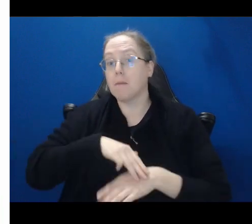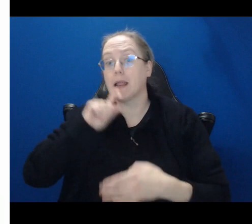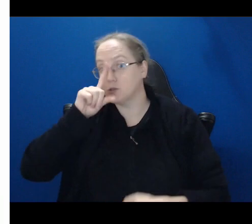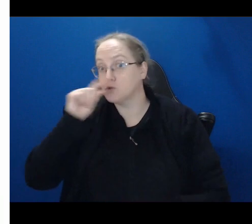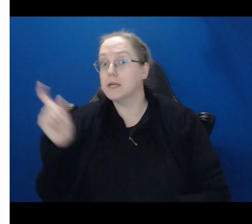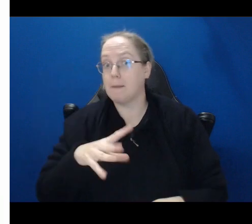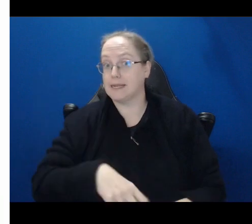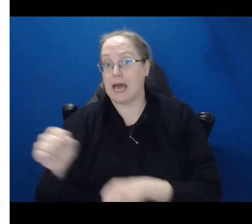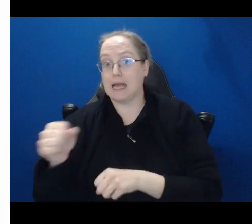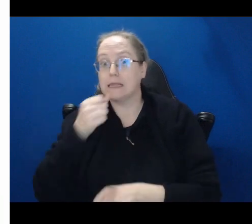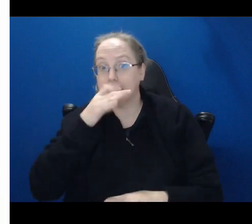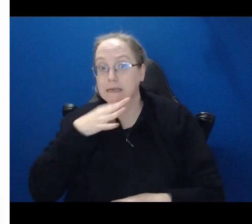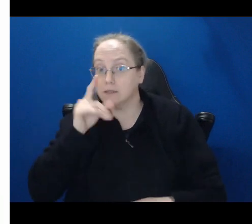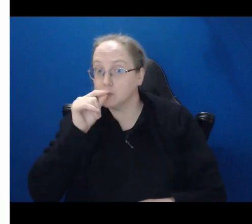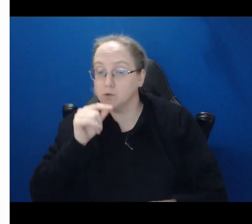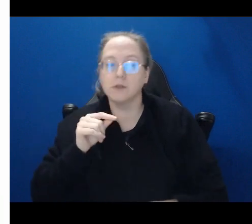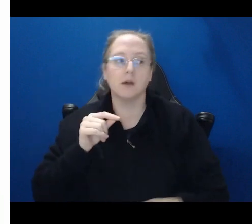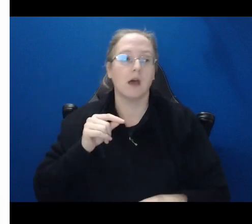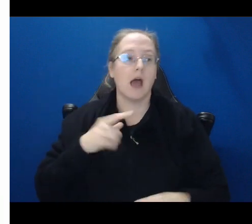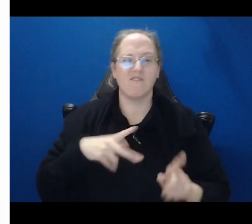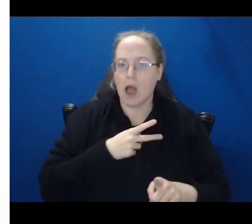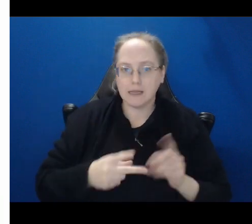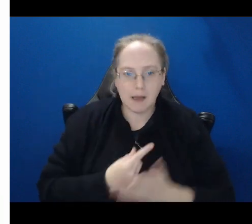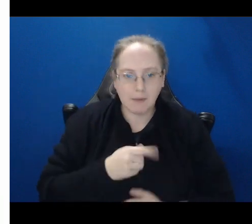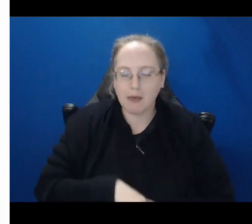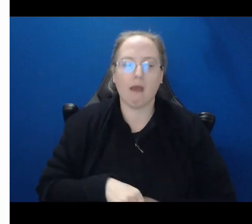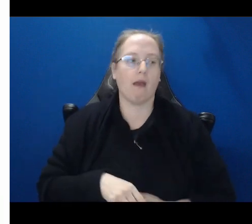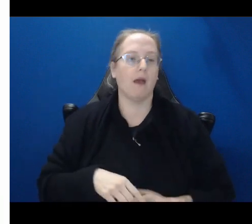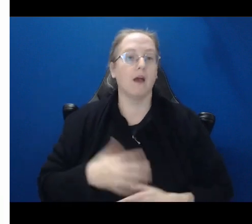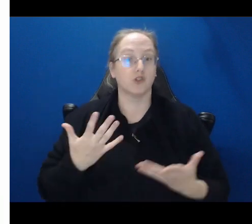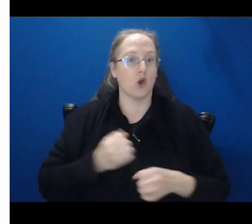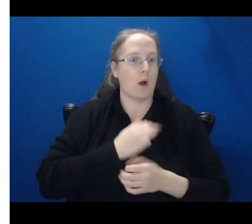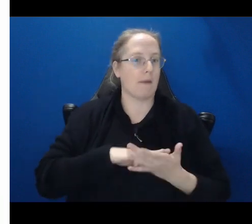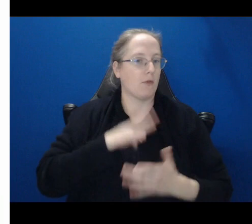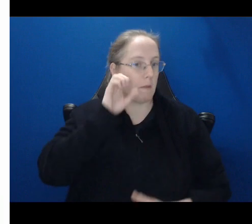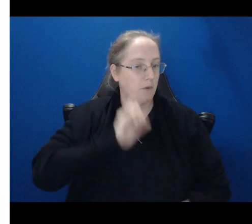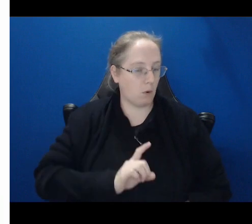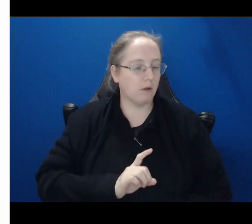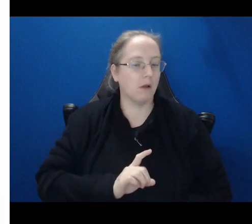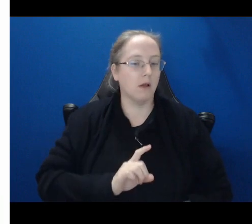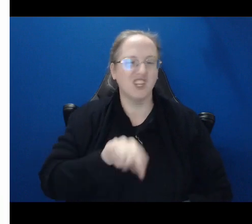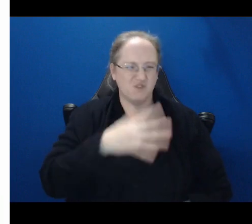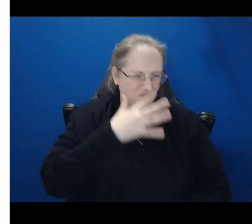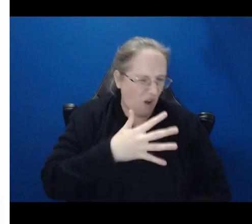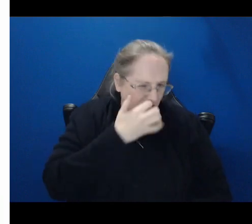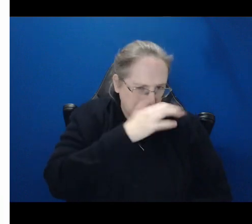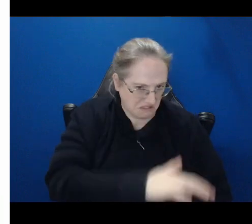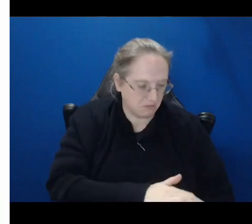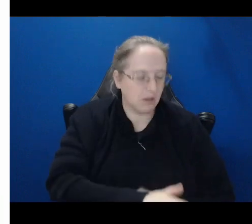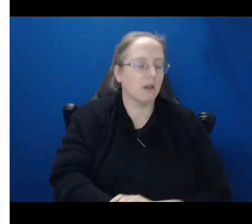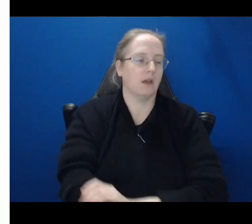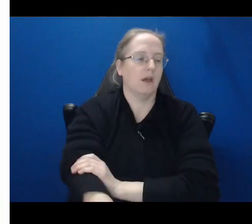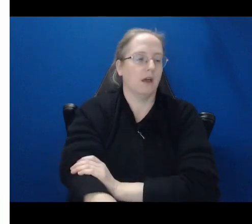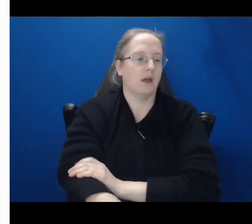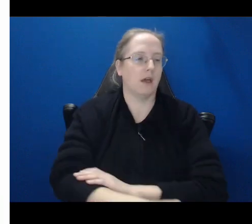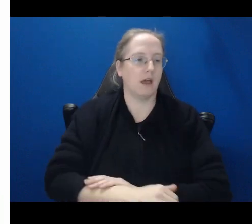There was violence on the station, and so my grandmother remembers, she was 5 or 6 years old, and like